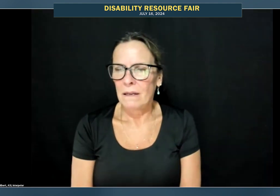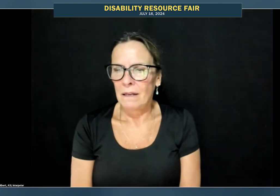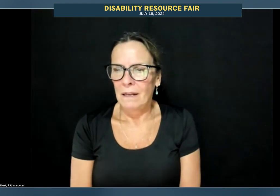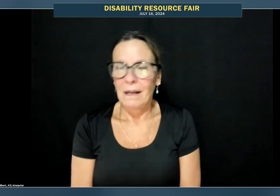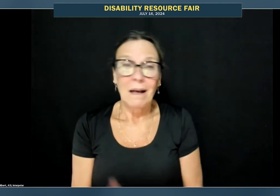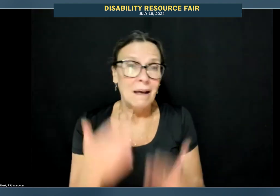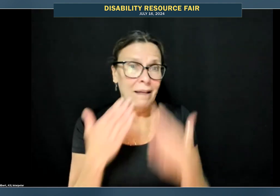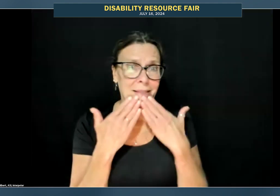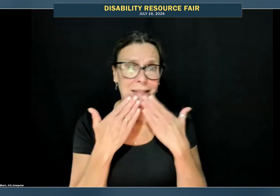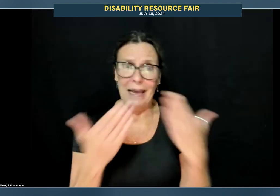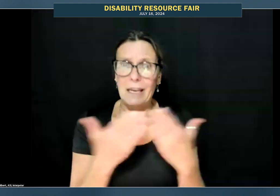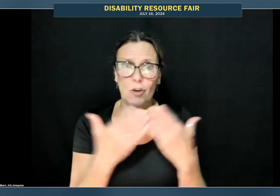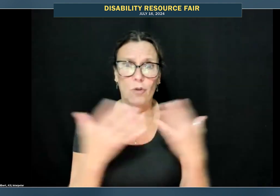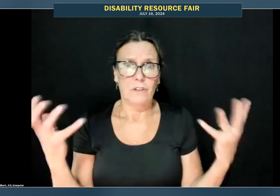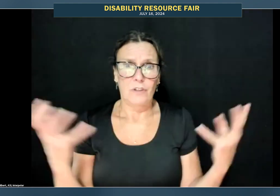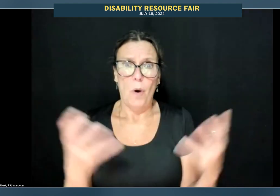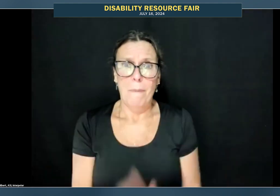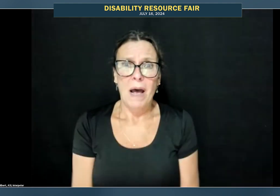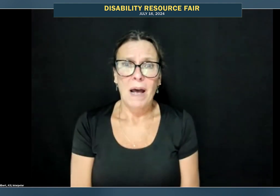Thank you so much.